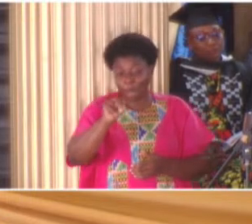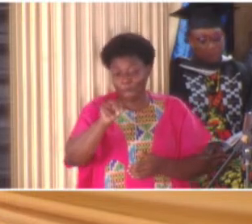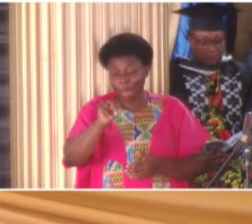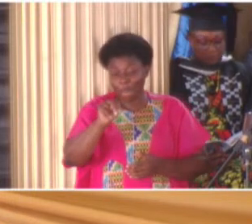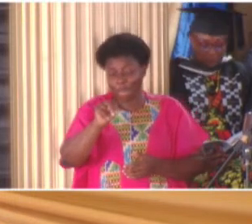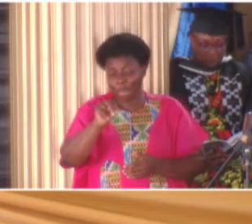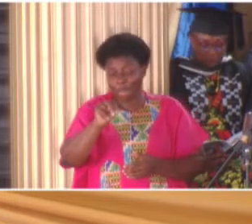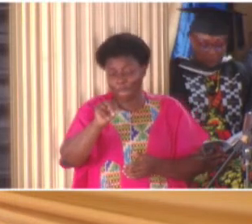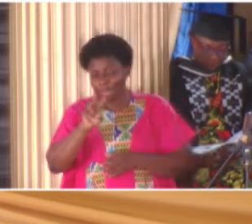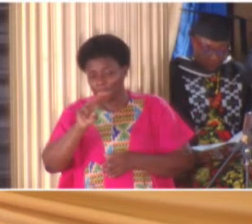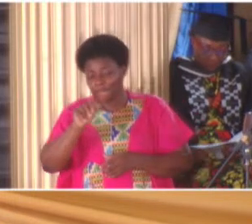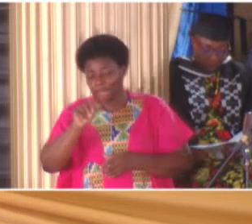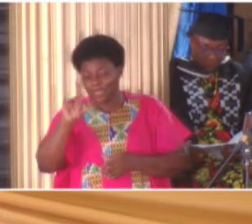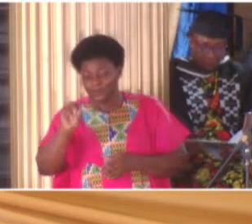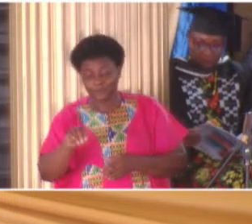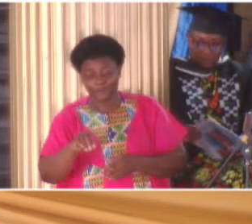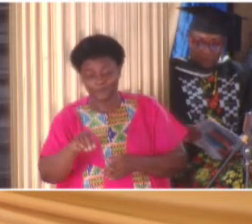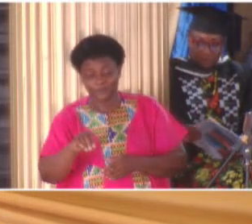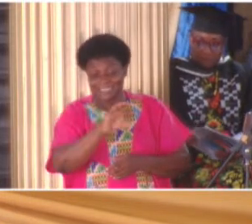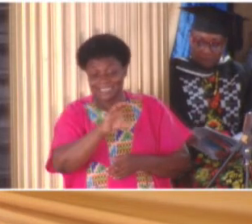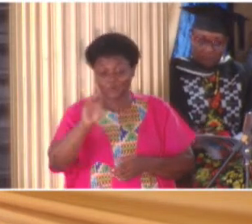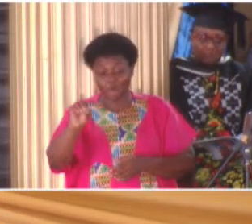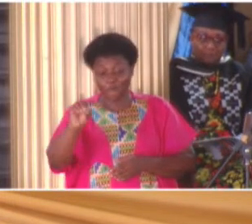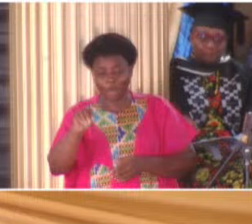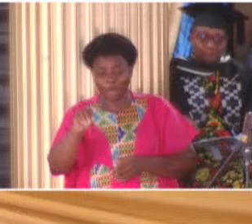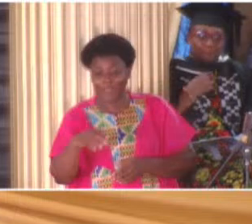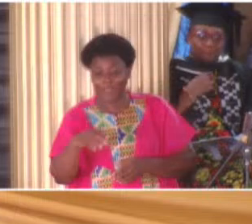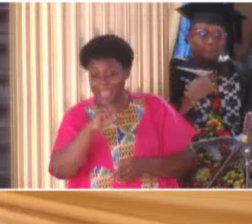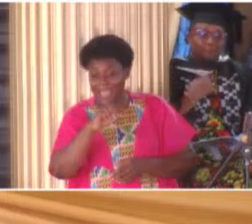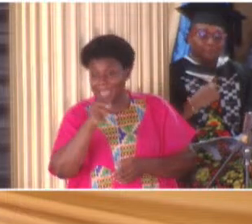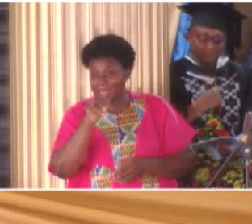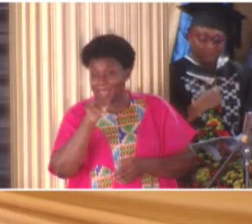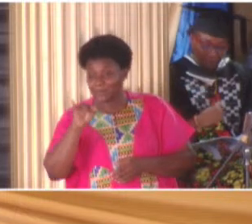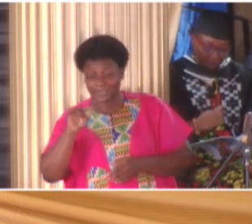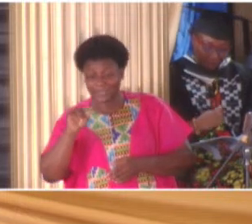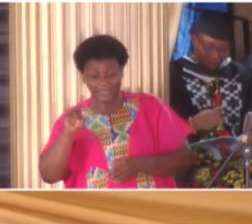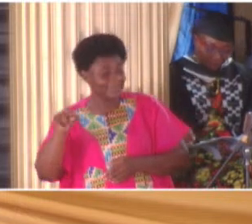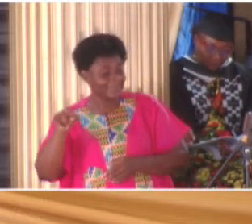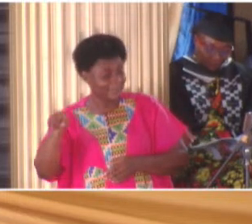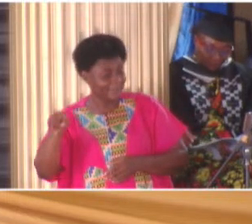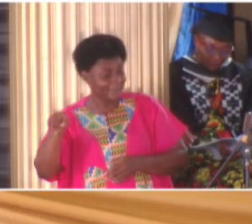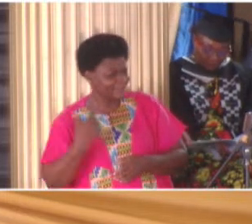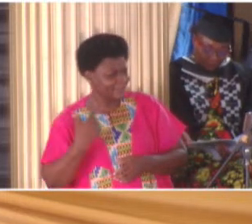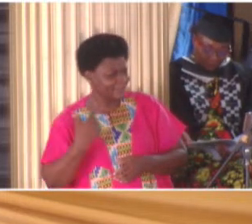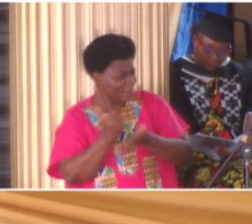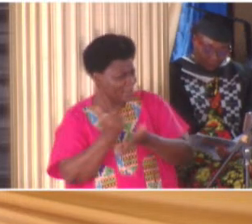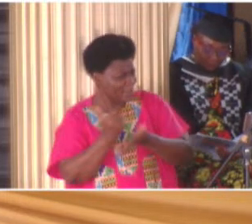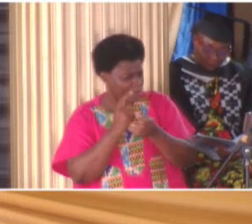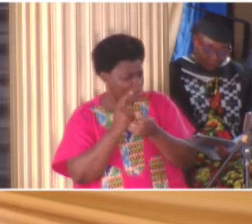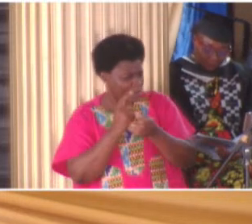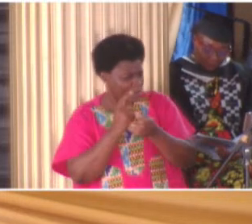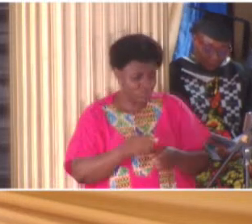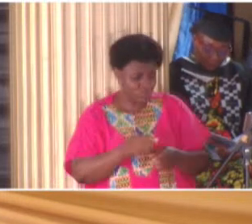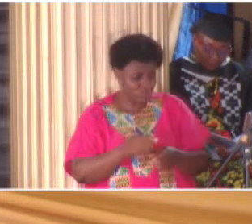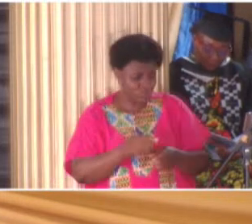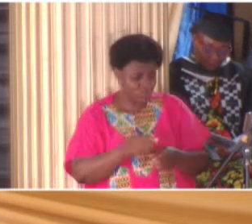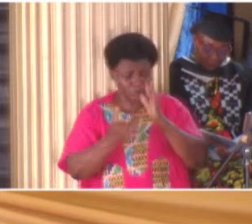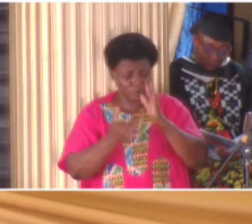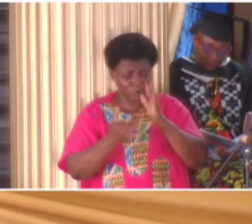CEO, Mr. Emery Varol, you indeed shaped our mindset and exposed us to the true definition of